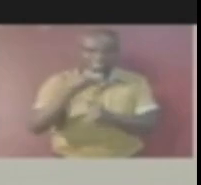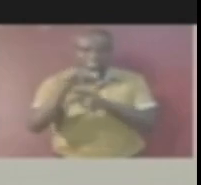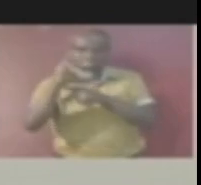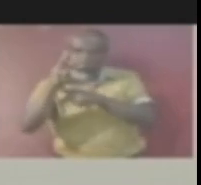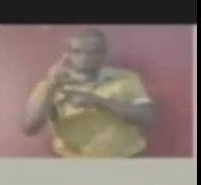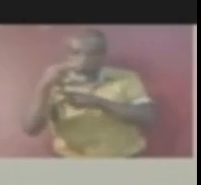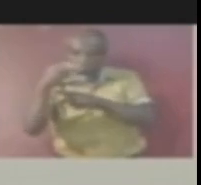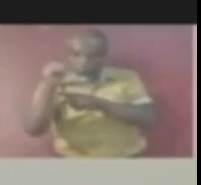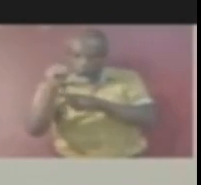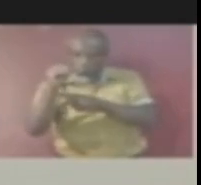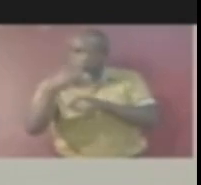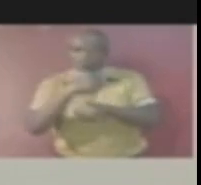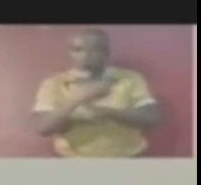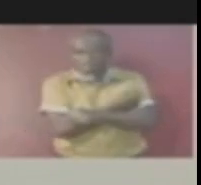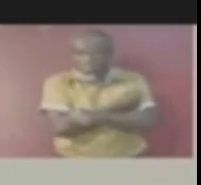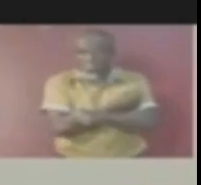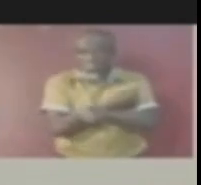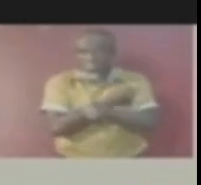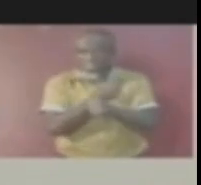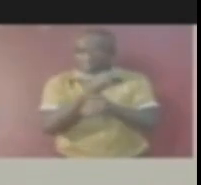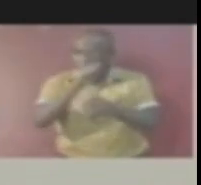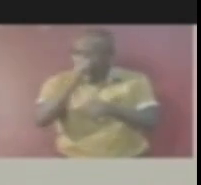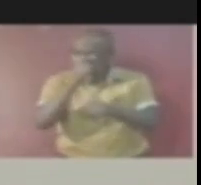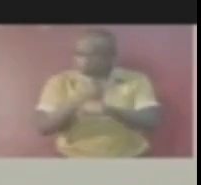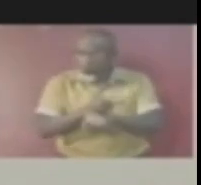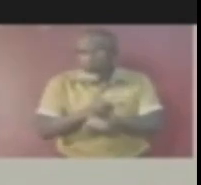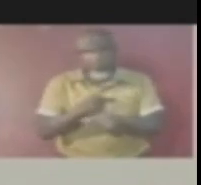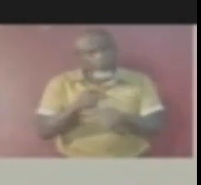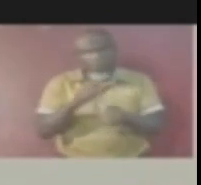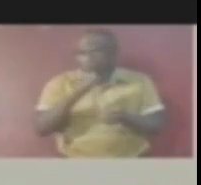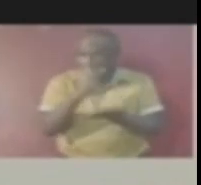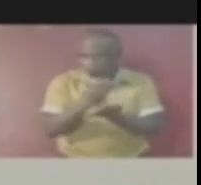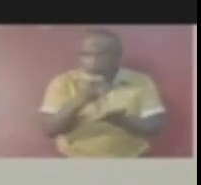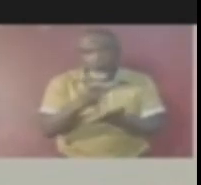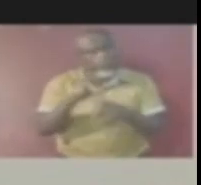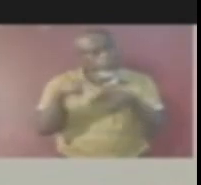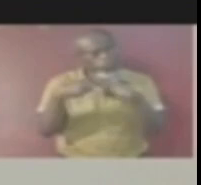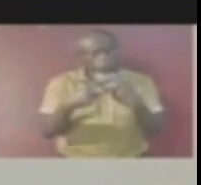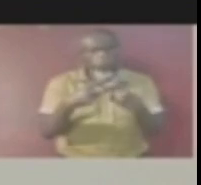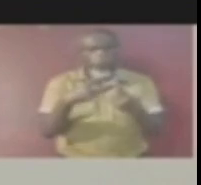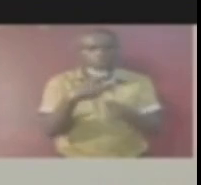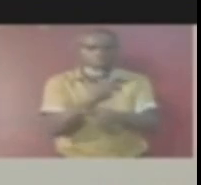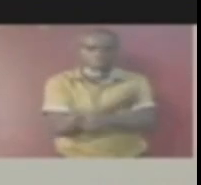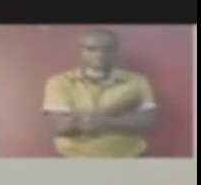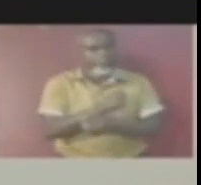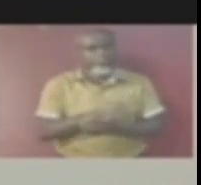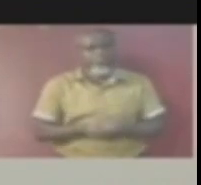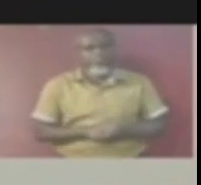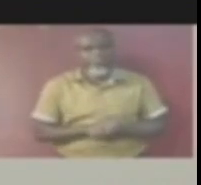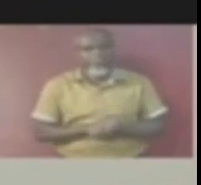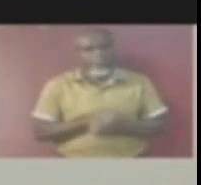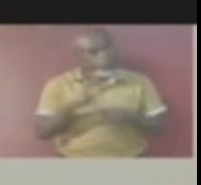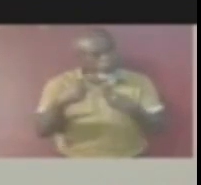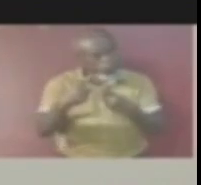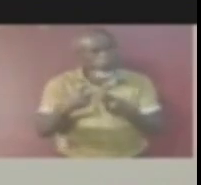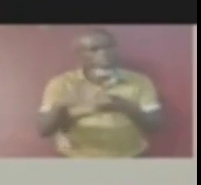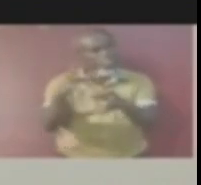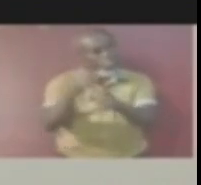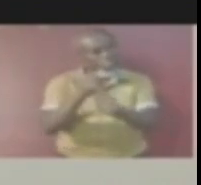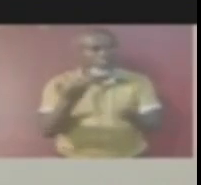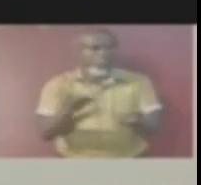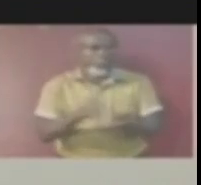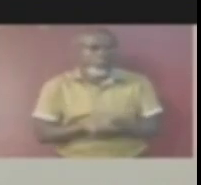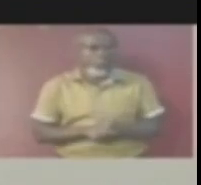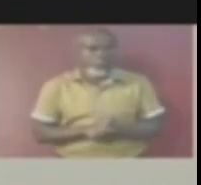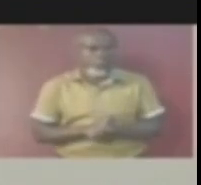is available to you at this point in time. We are only bringing in WHO vaccine, so you have that